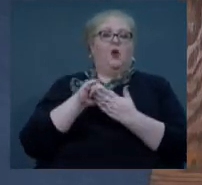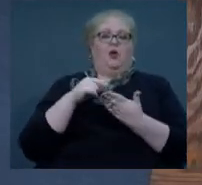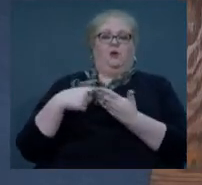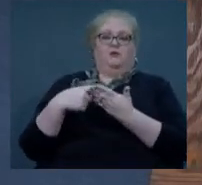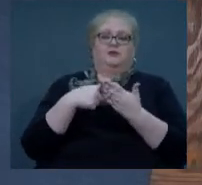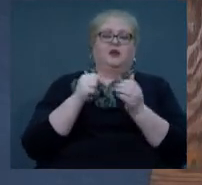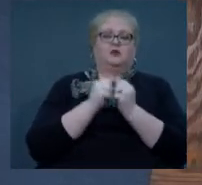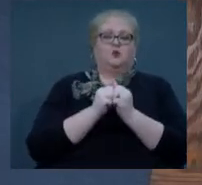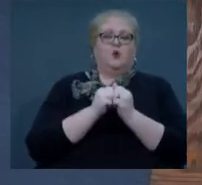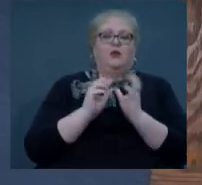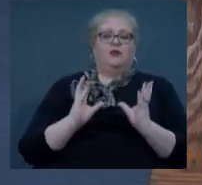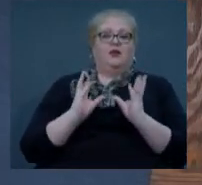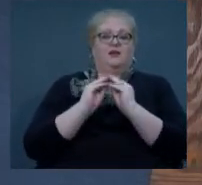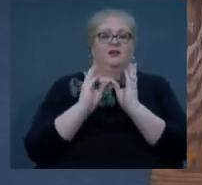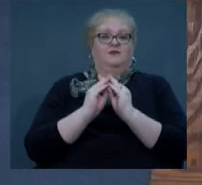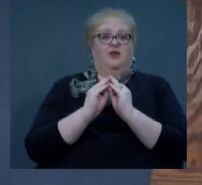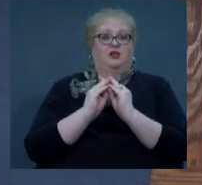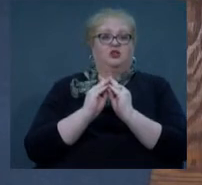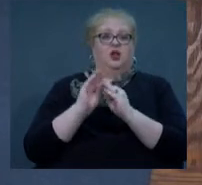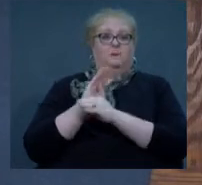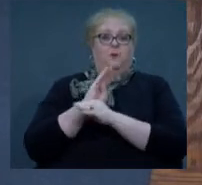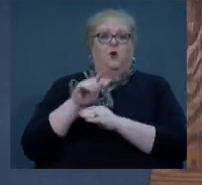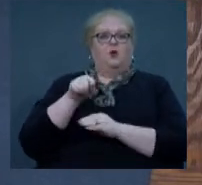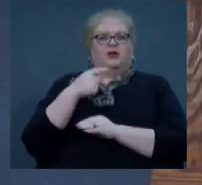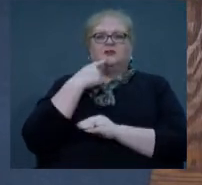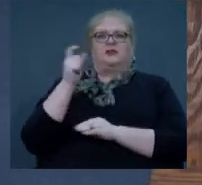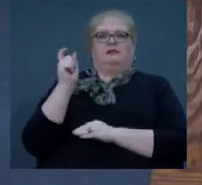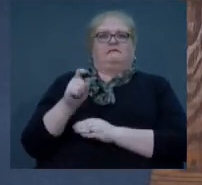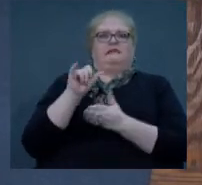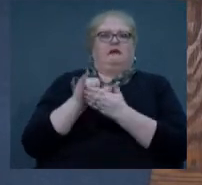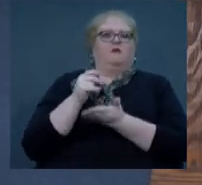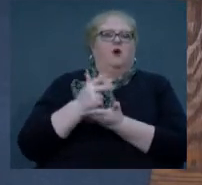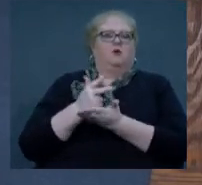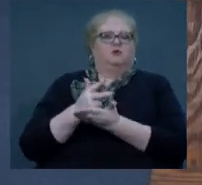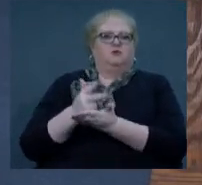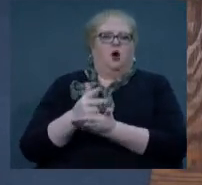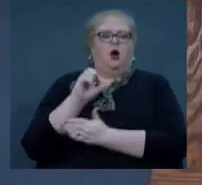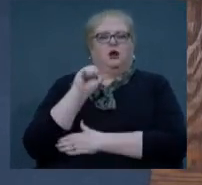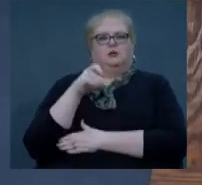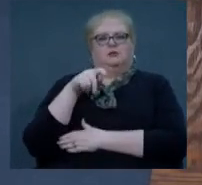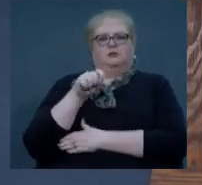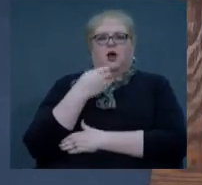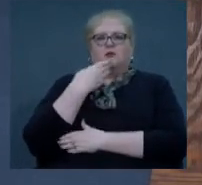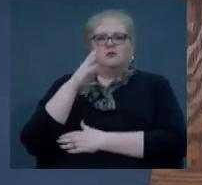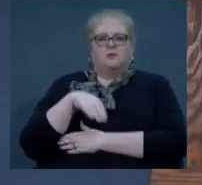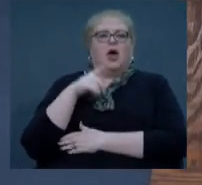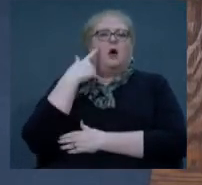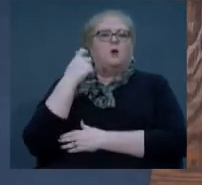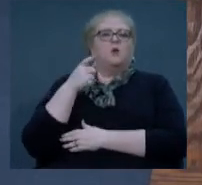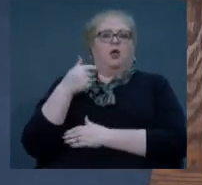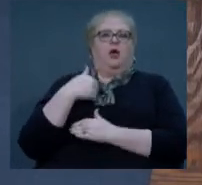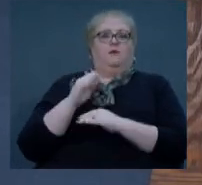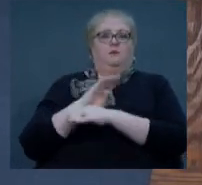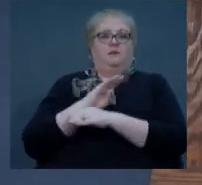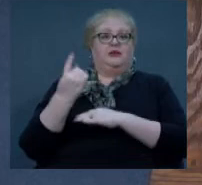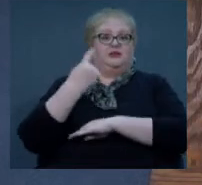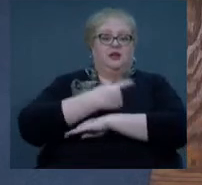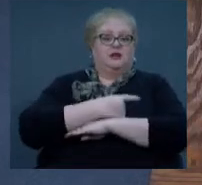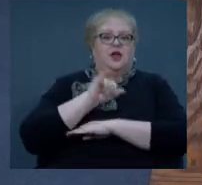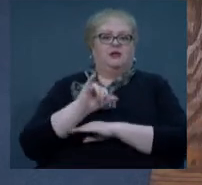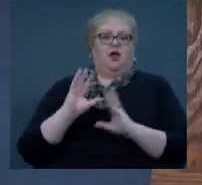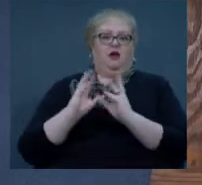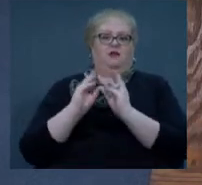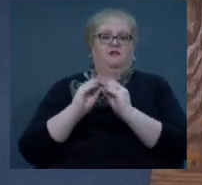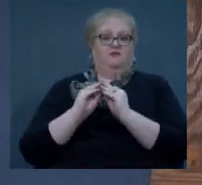needed spaces. About 90% of that deck is leased by monthly parkers. On busy convention days, that convention